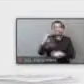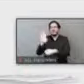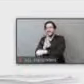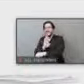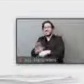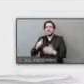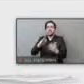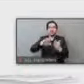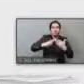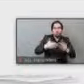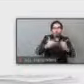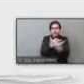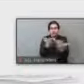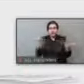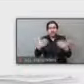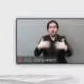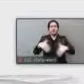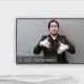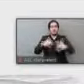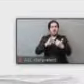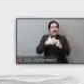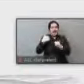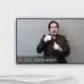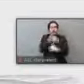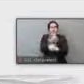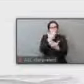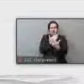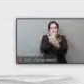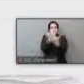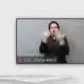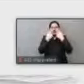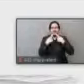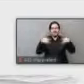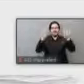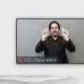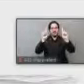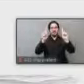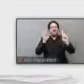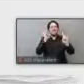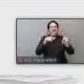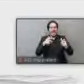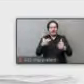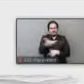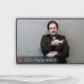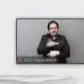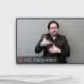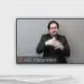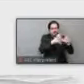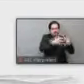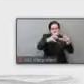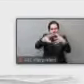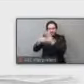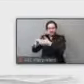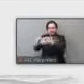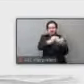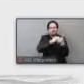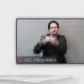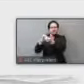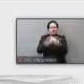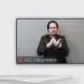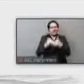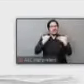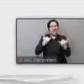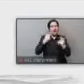is what has gotten us here. That same partnership is what has us #1 in the country in vaccinations,